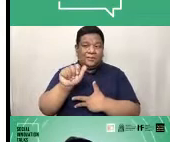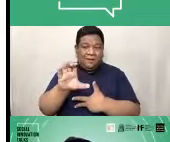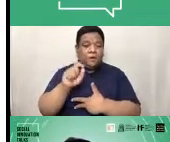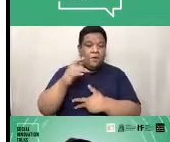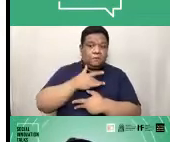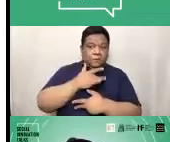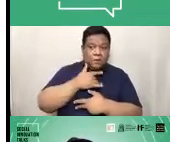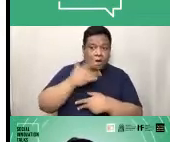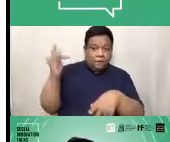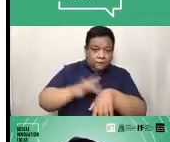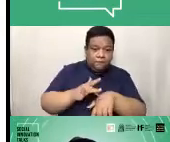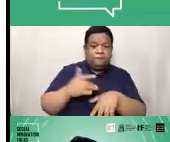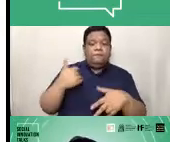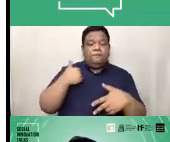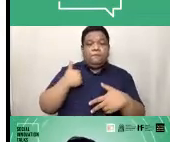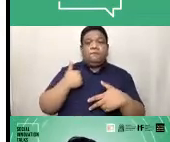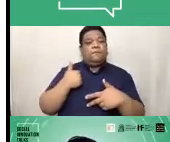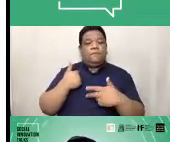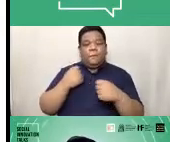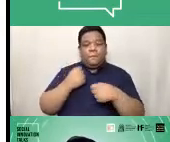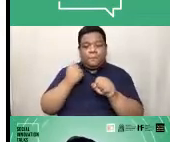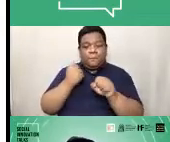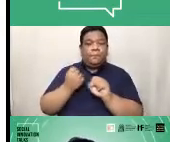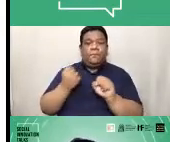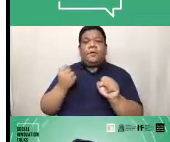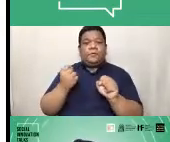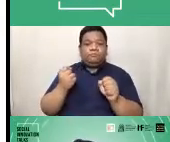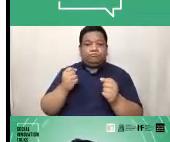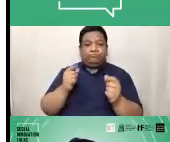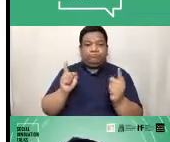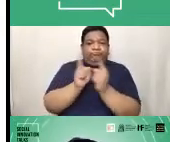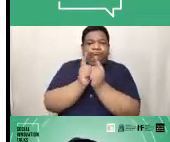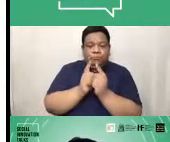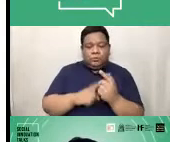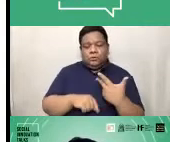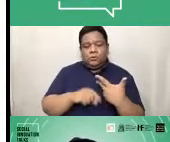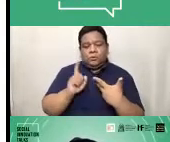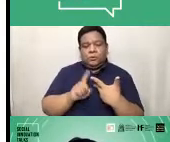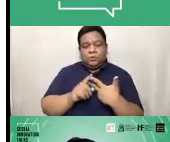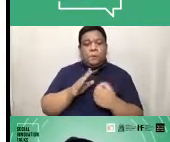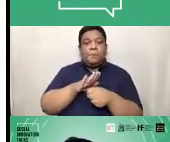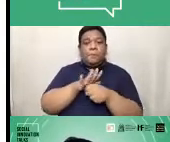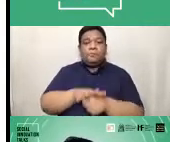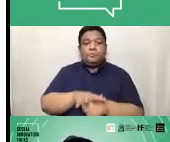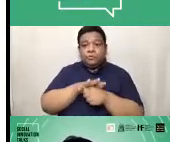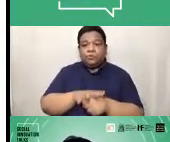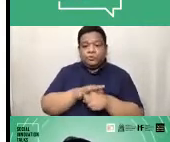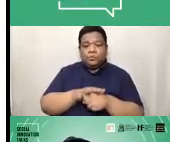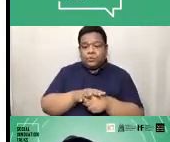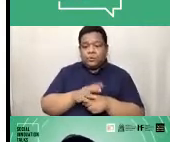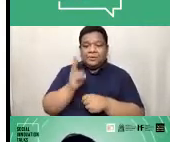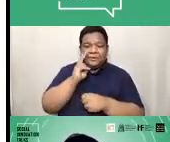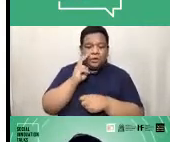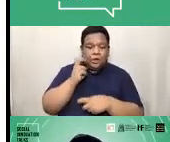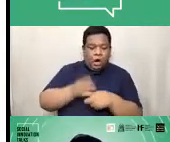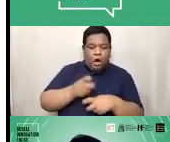when something is touched or when it makes physical contact. Pressure detects not only contact, but how hard